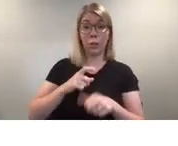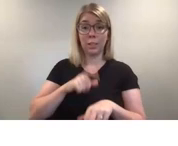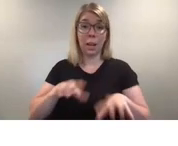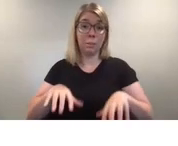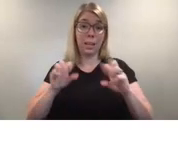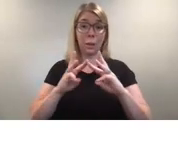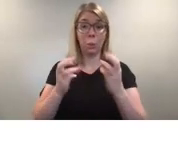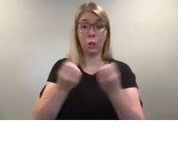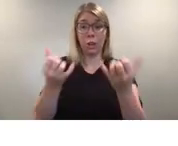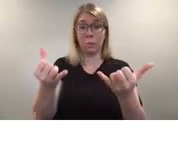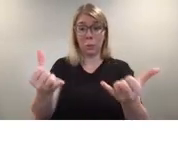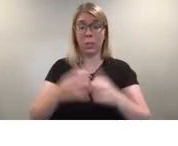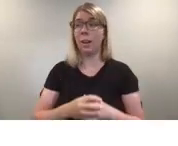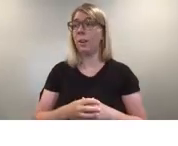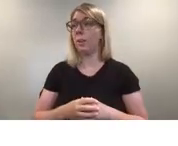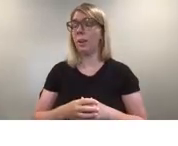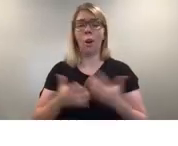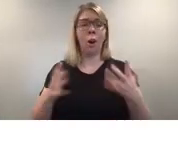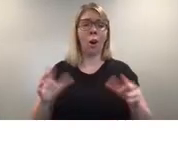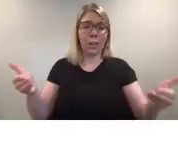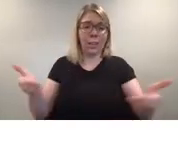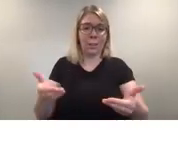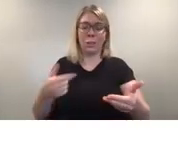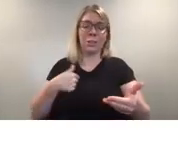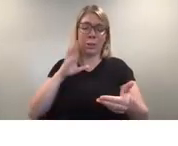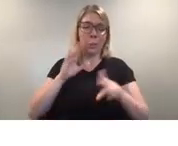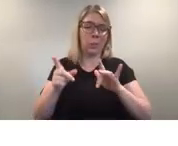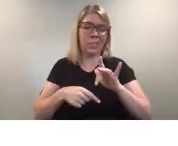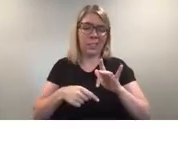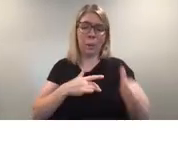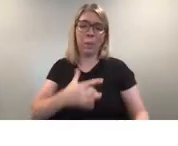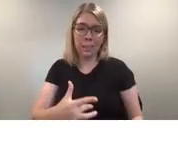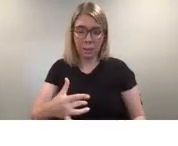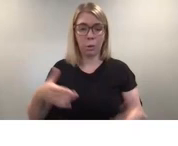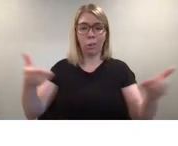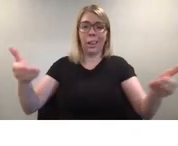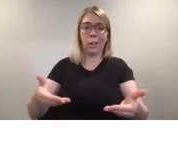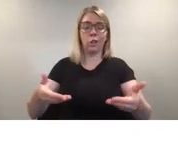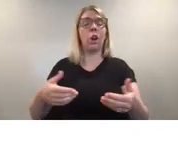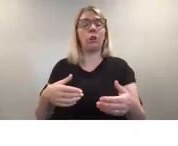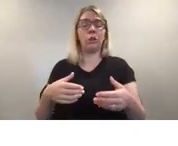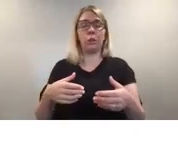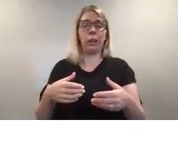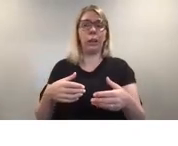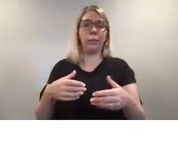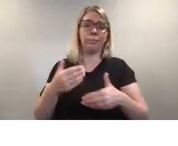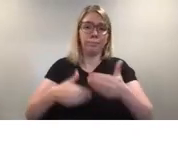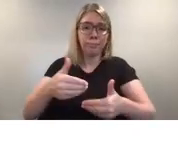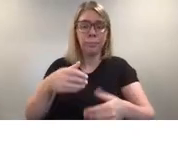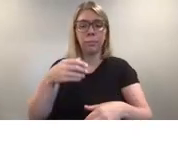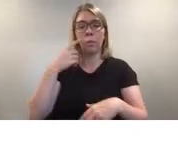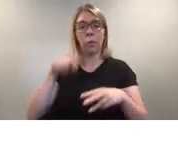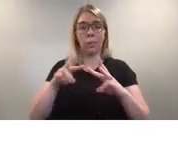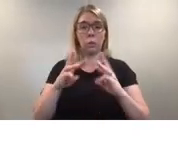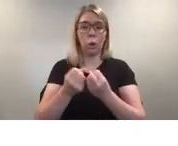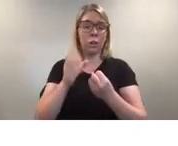already done introductions, we're going to skip the introductory stuff that we would normally do in this workshop and go right to the